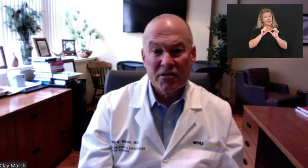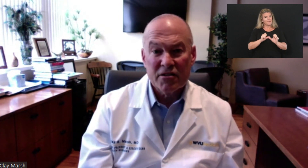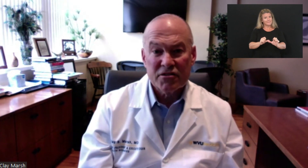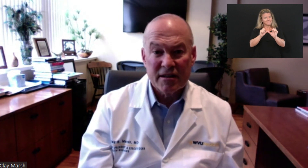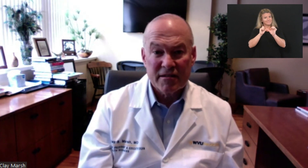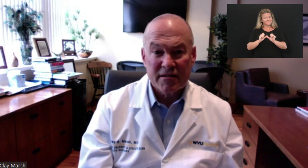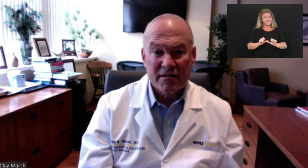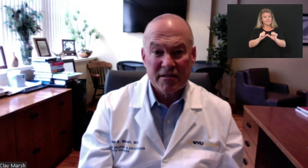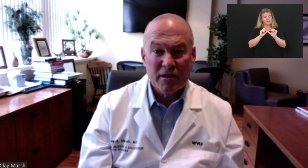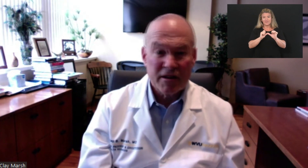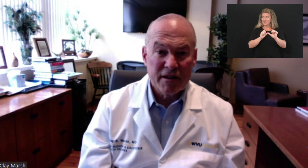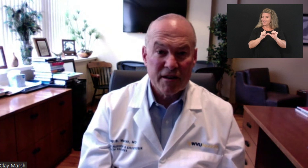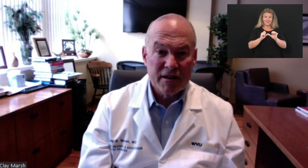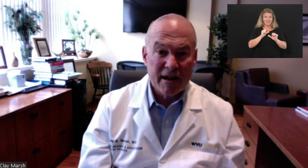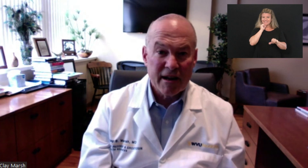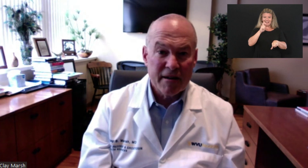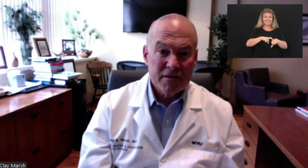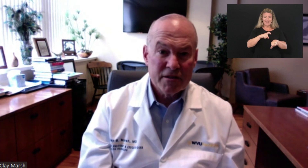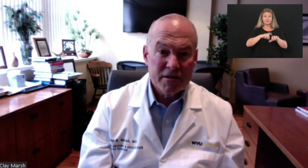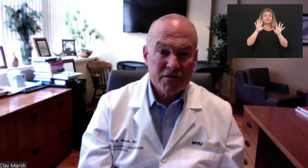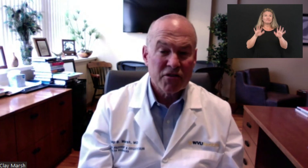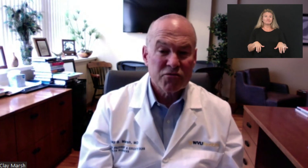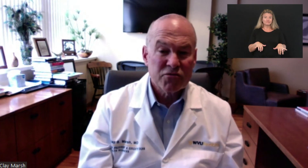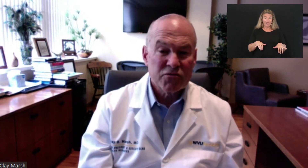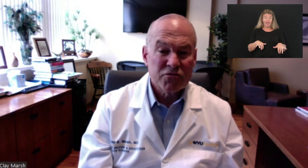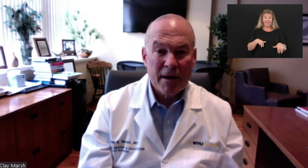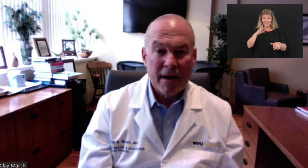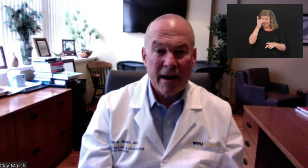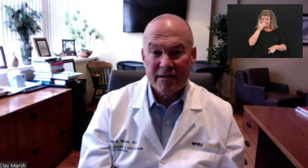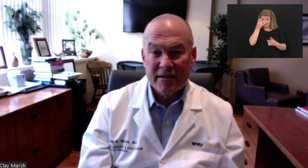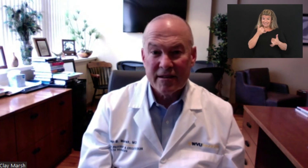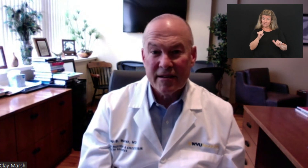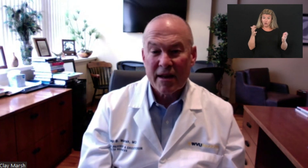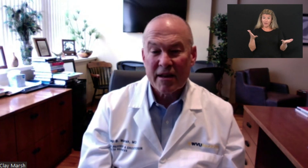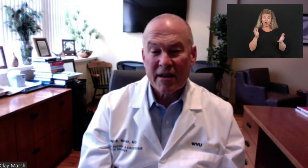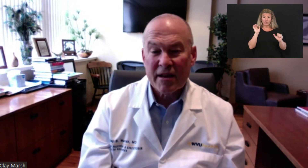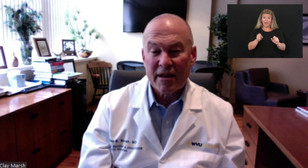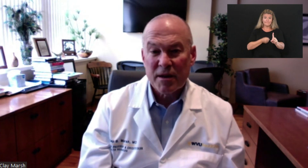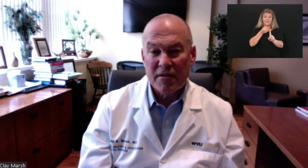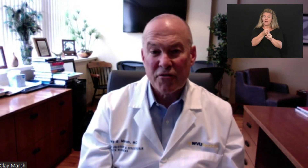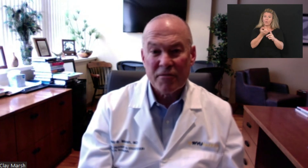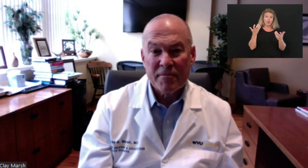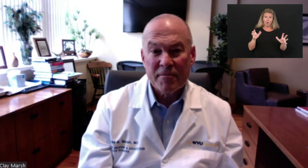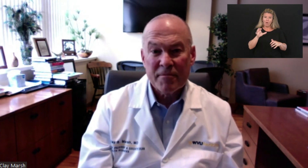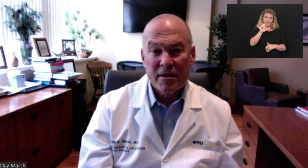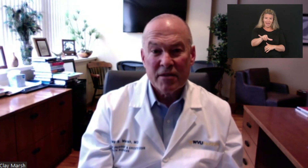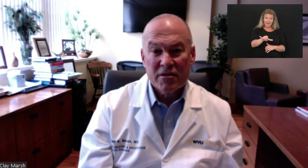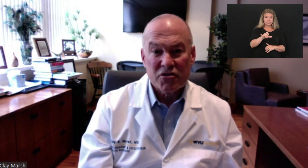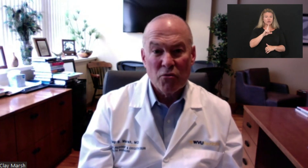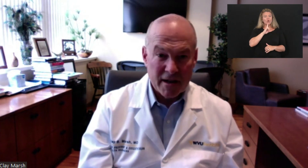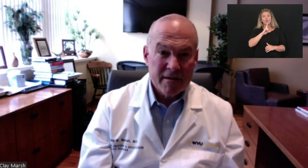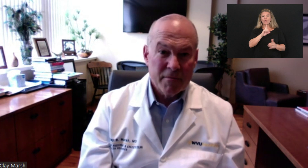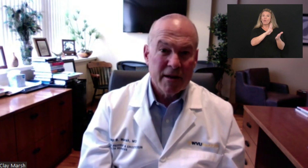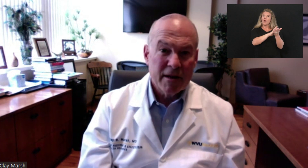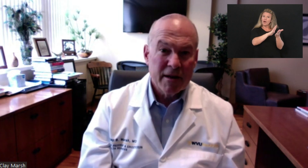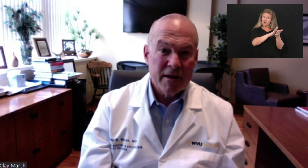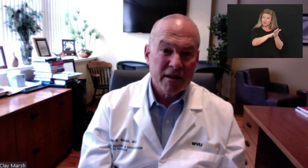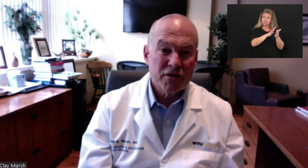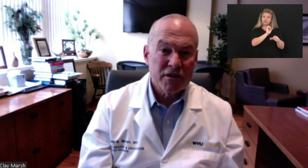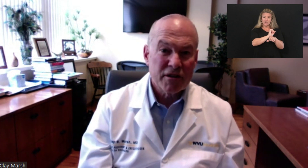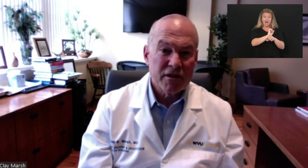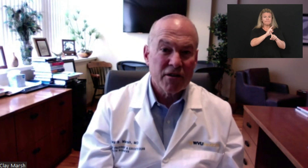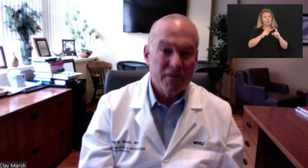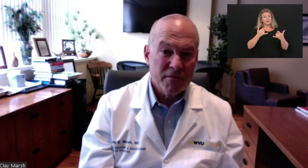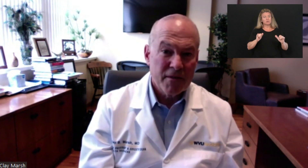because anytime we let our guard down, this virus will come back and make us pay for that. So well done, but plenty more